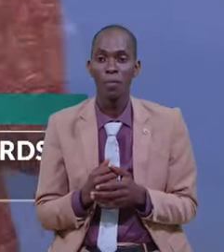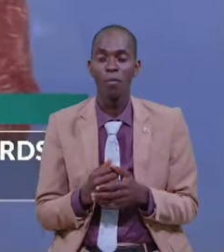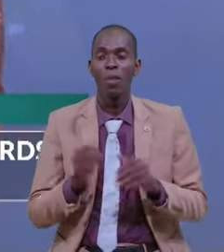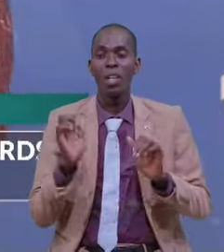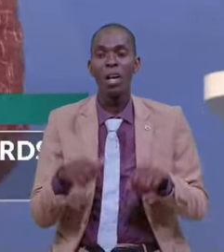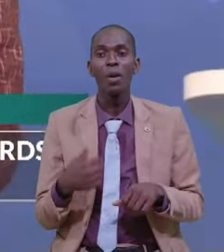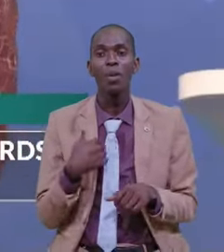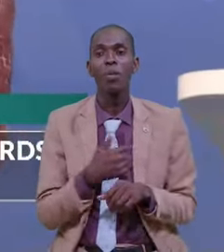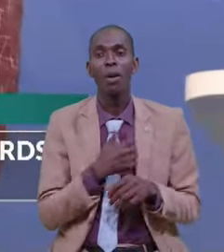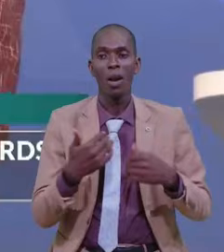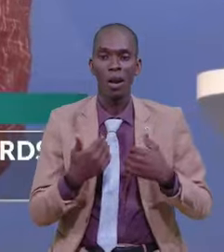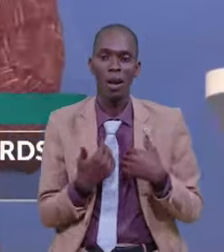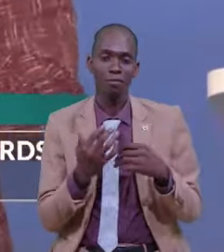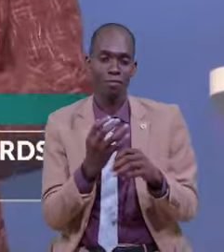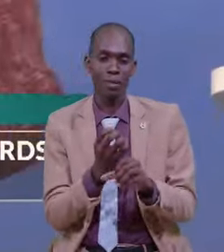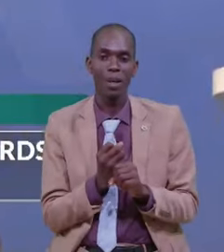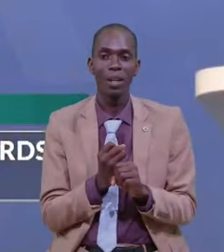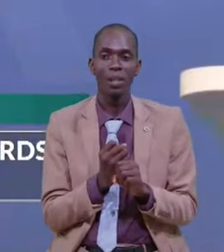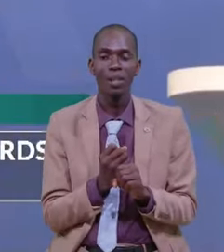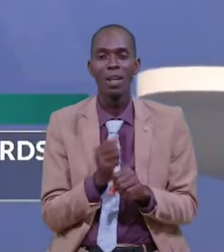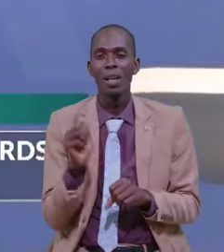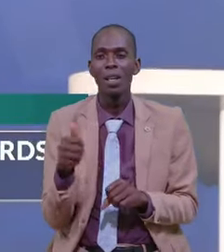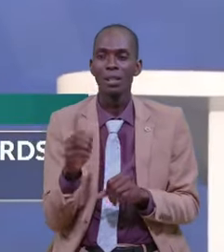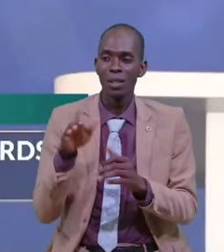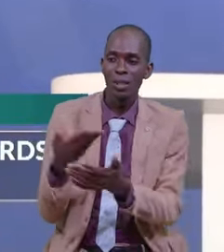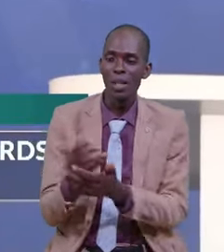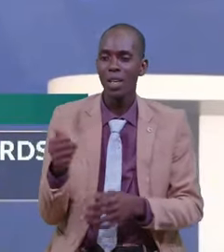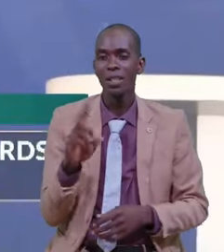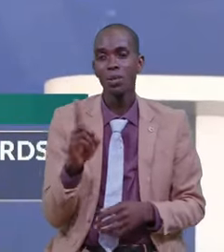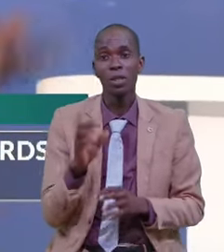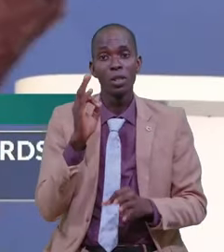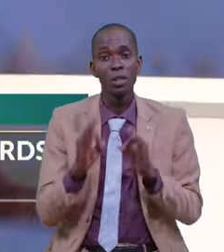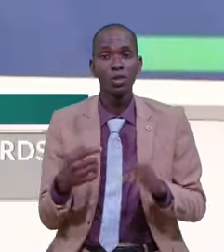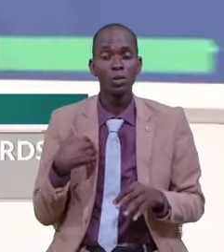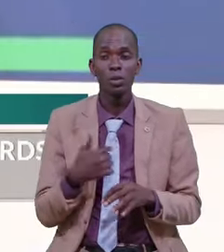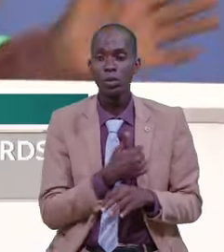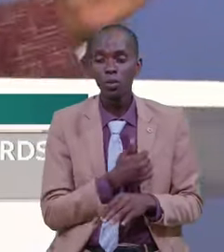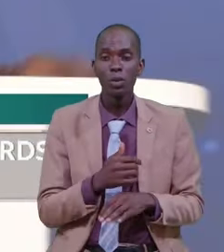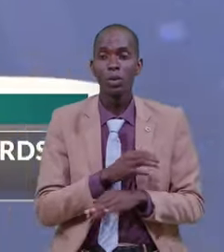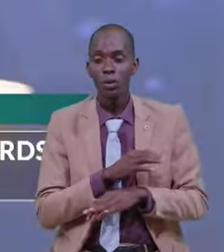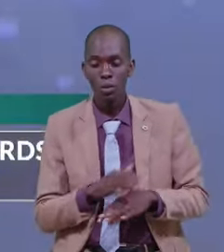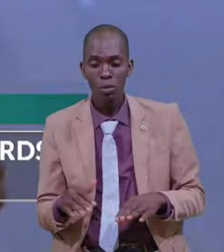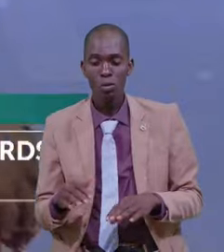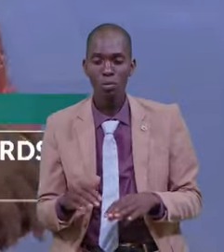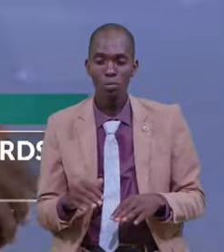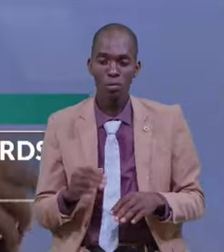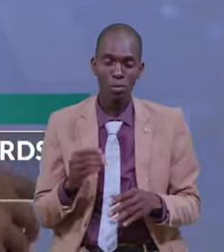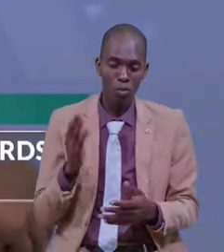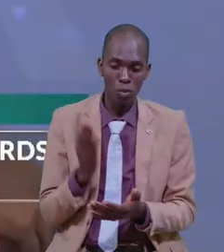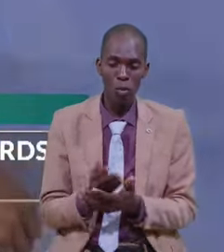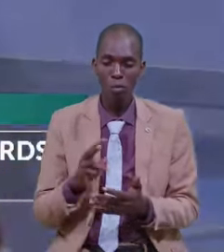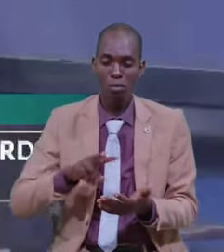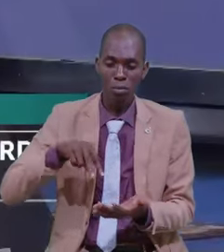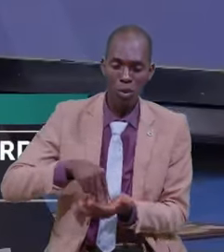have got anywhere if we didn't continue standing, falling, standing, falling, standing, falling, and eventually we